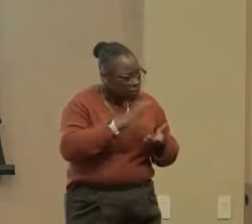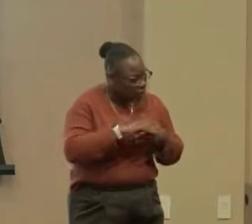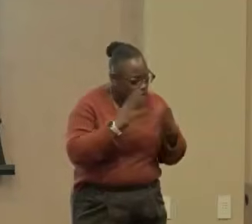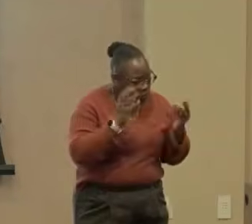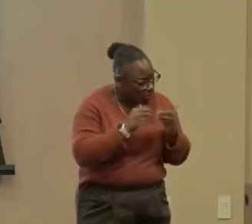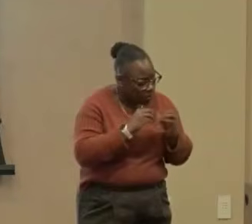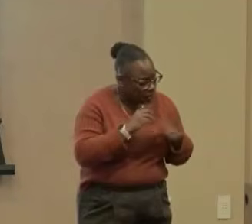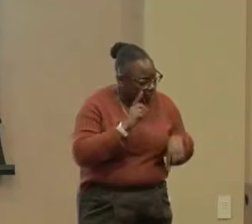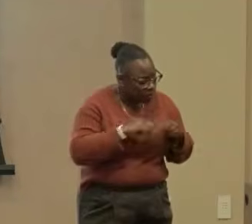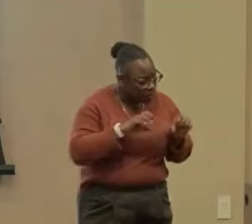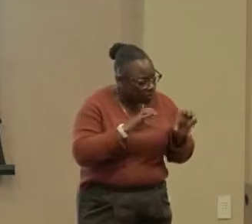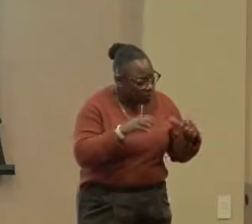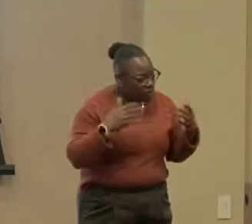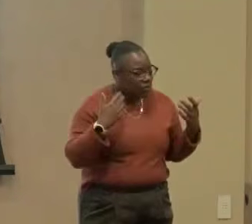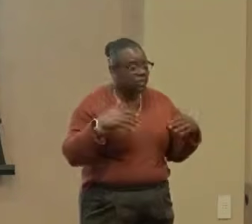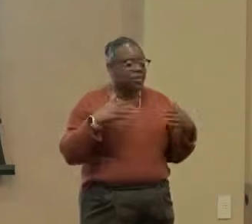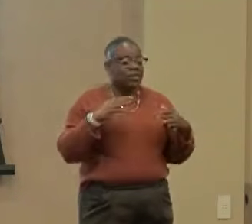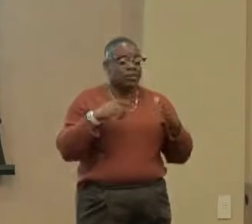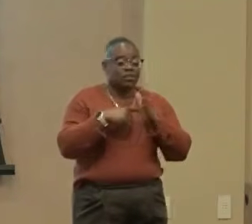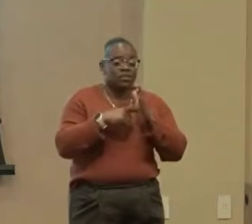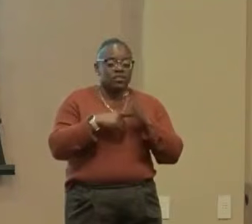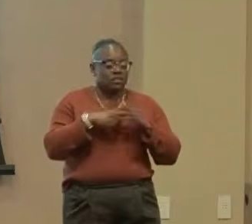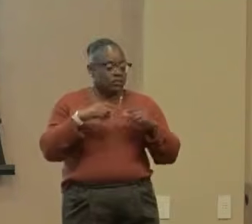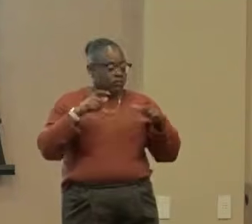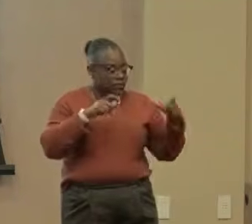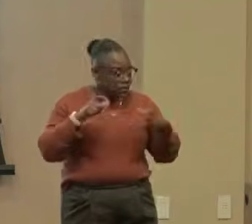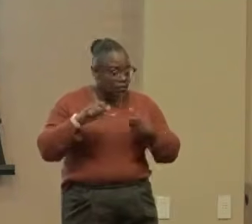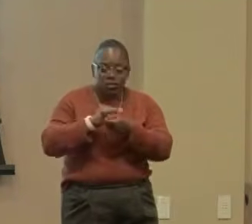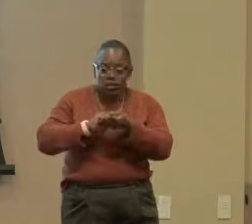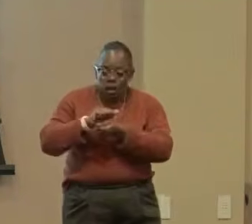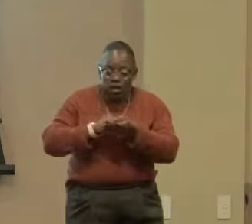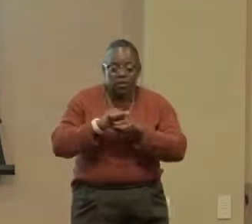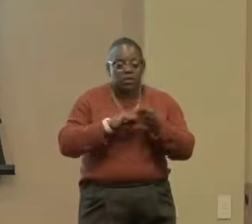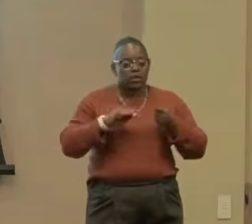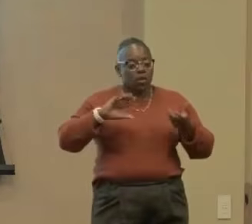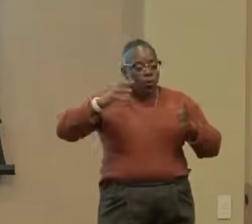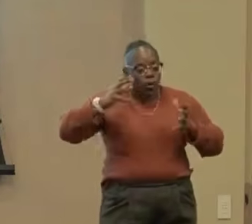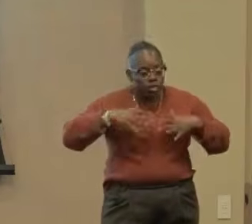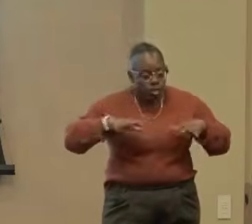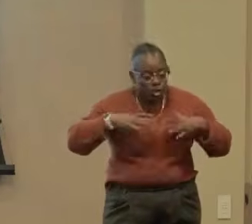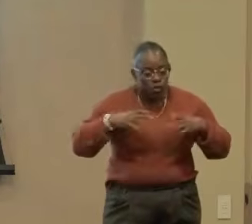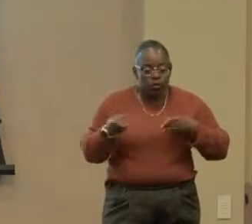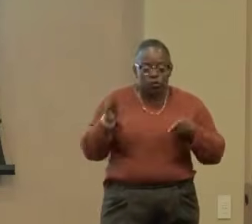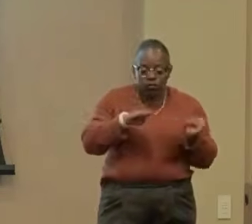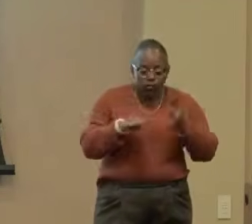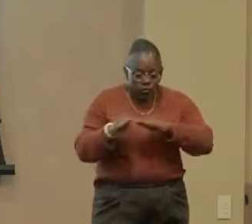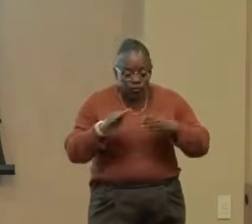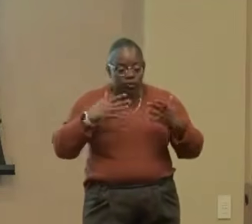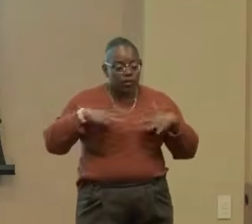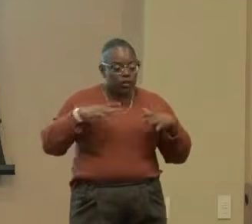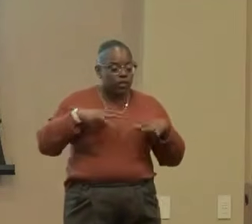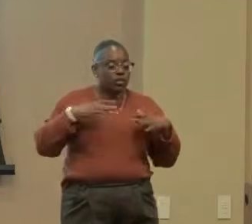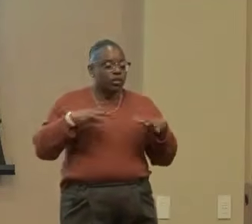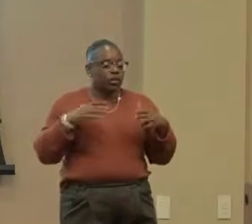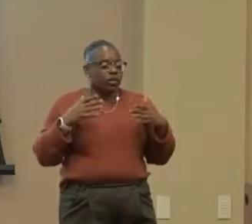of doing a lot of things. For example, washing the dishes, cleaning the clothes, folding the clothes, or